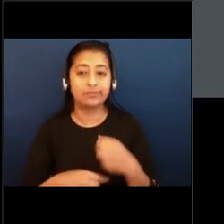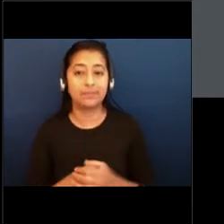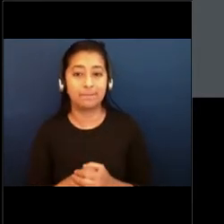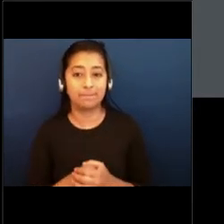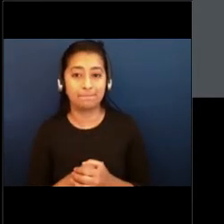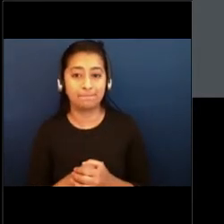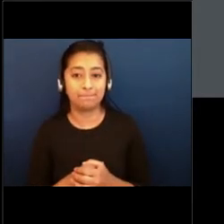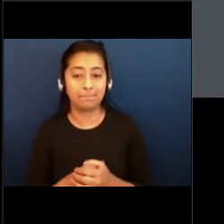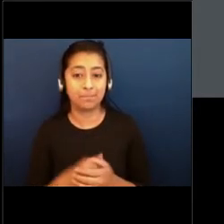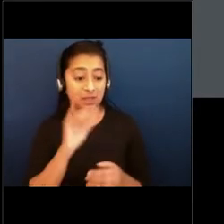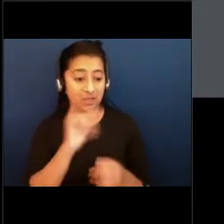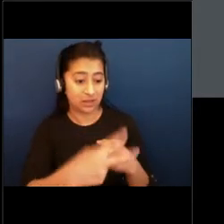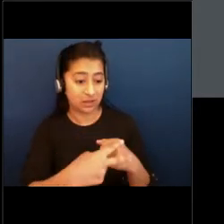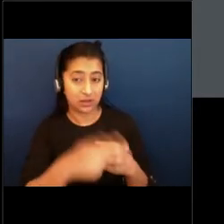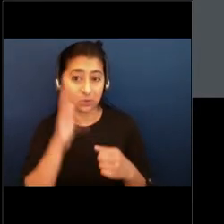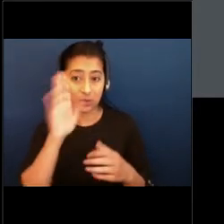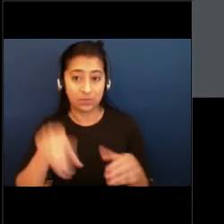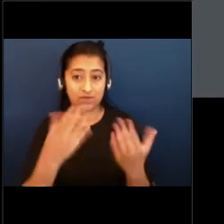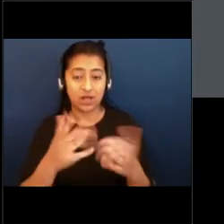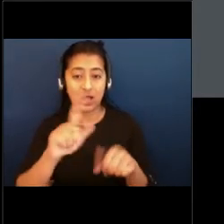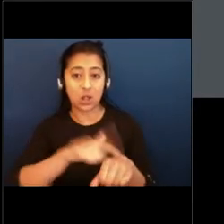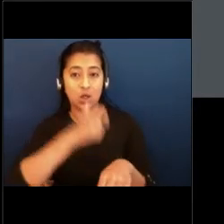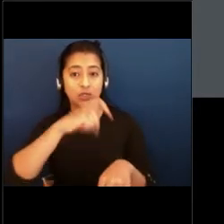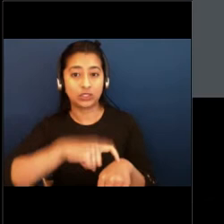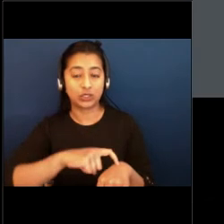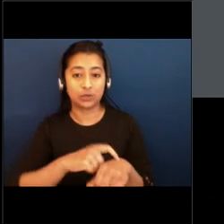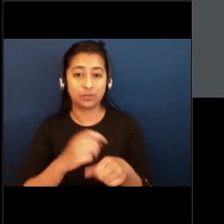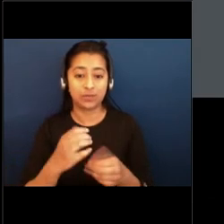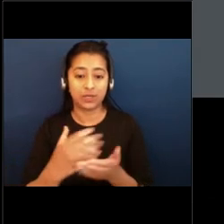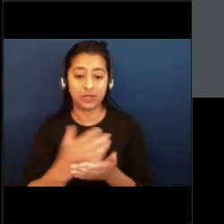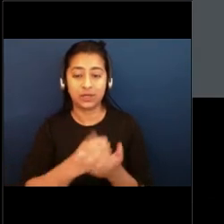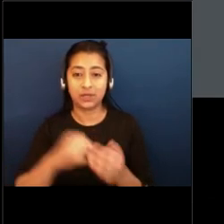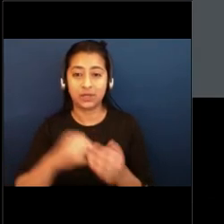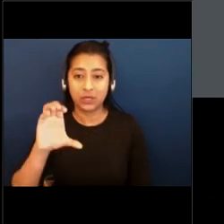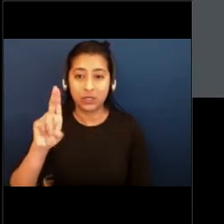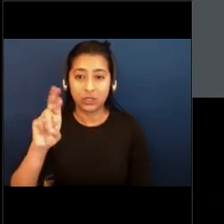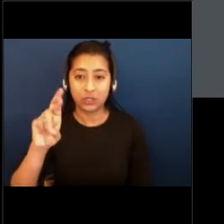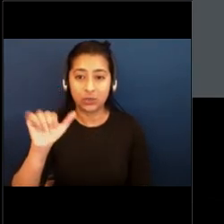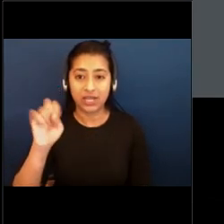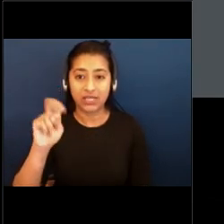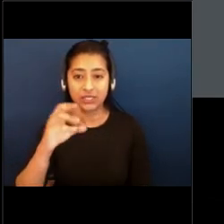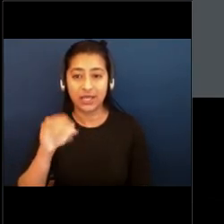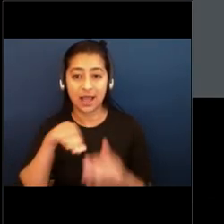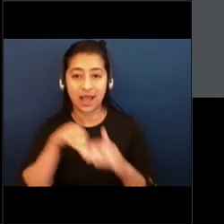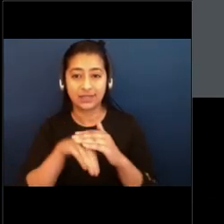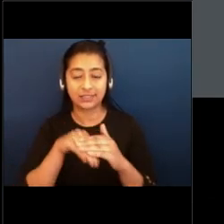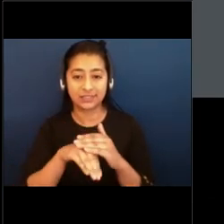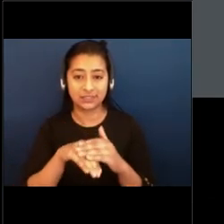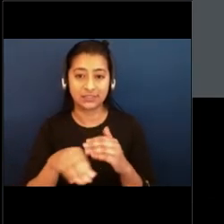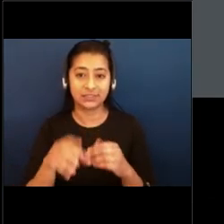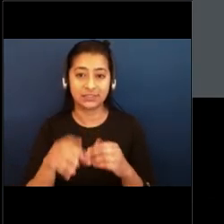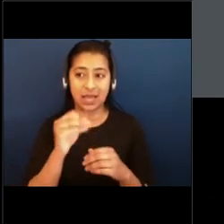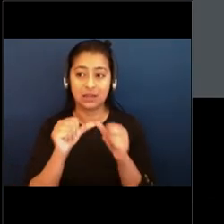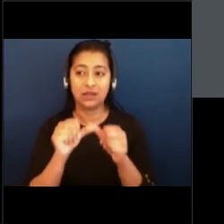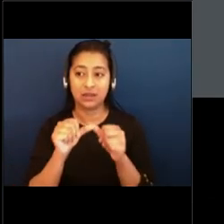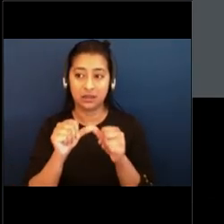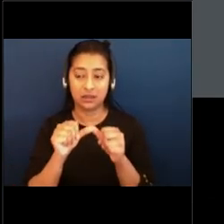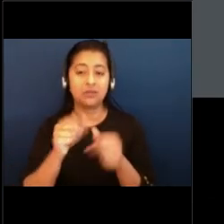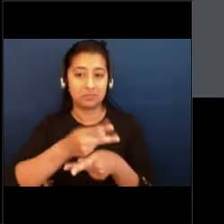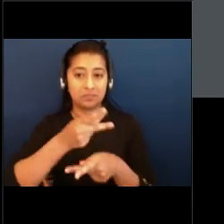Is that repository going to provide long-term curation and access, including a persistent identifier, a citation form